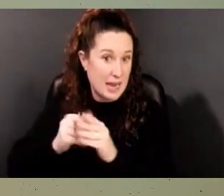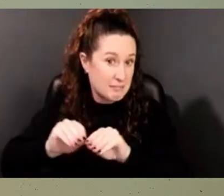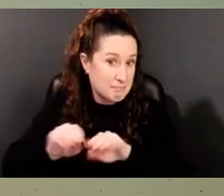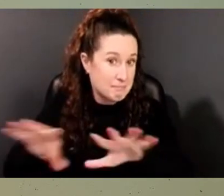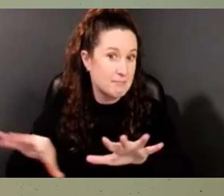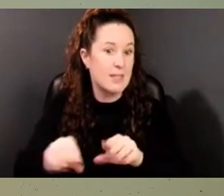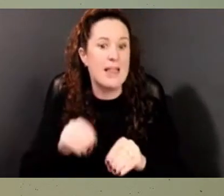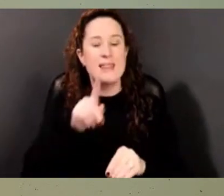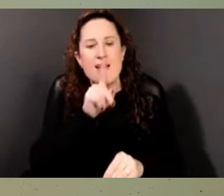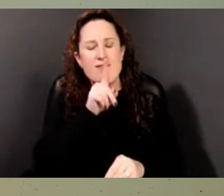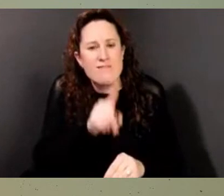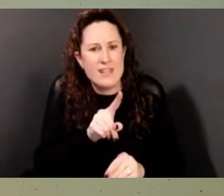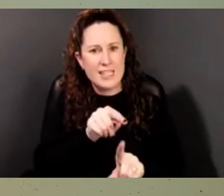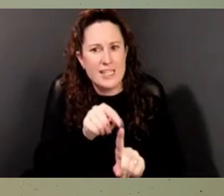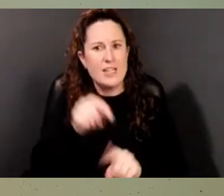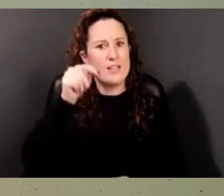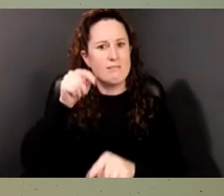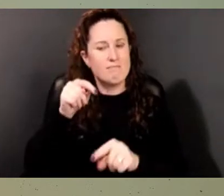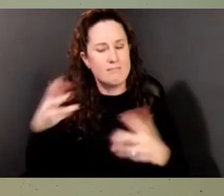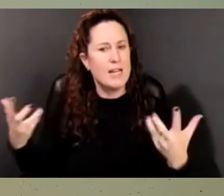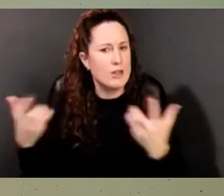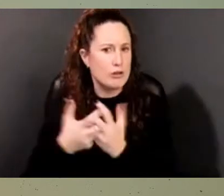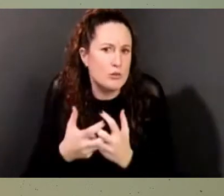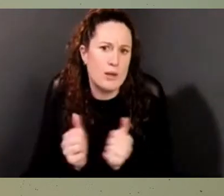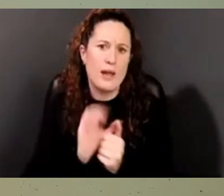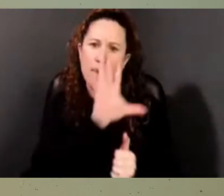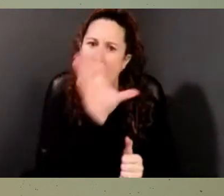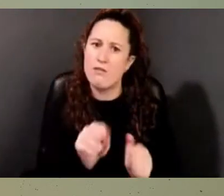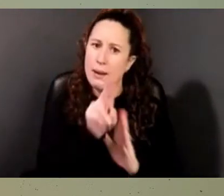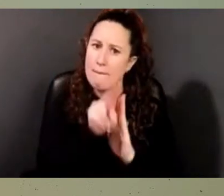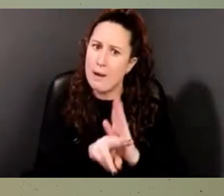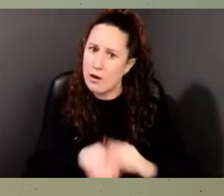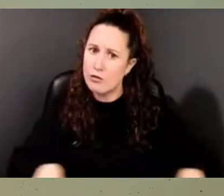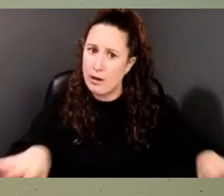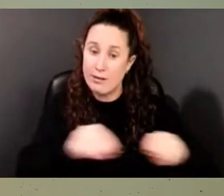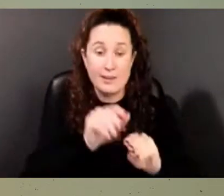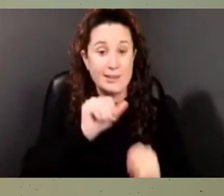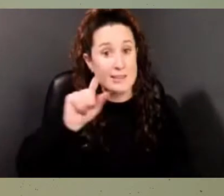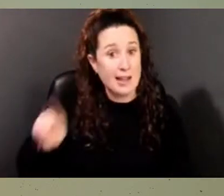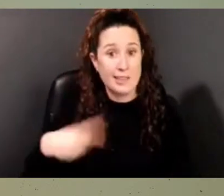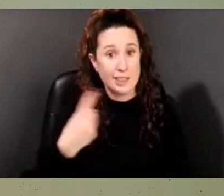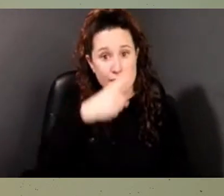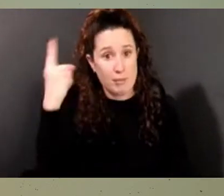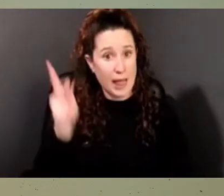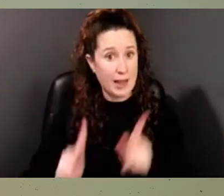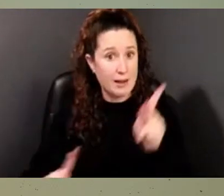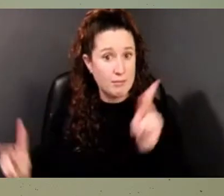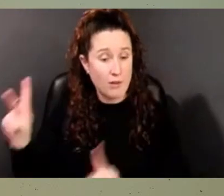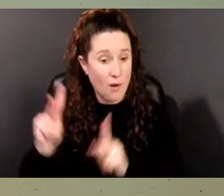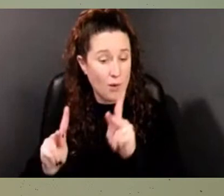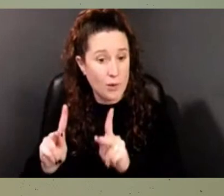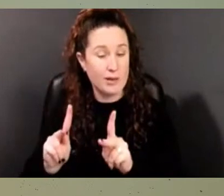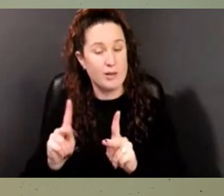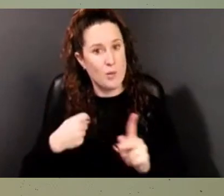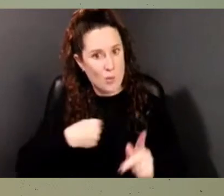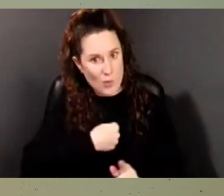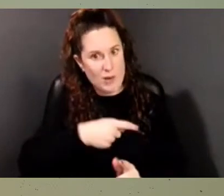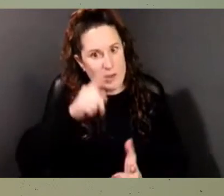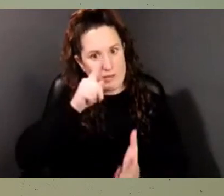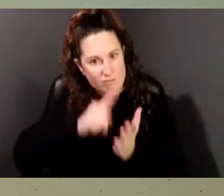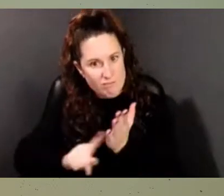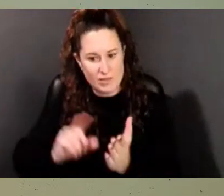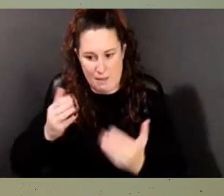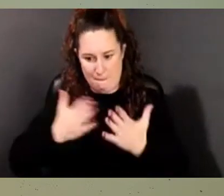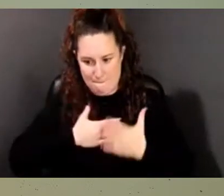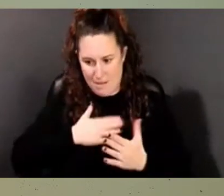the African burying ground, where it's not just that Black folks were in search of our roots and who we are, but this was